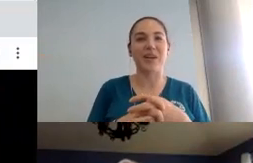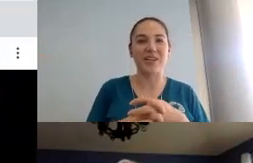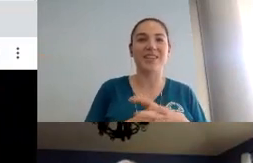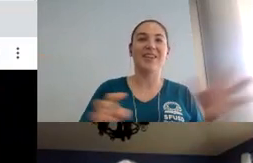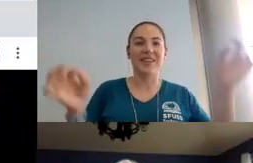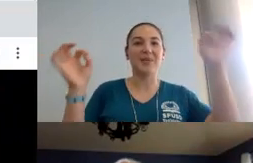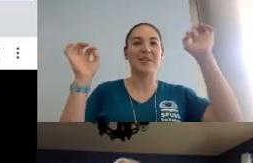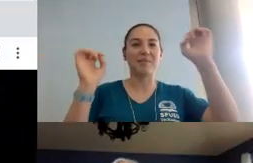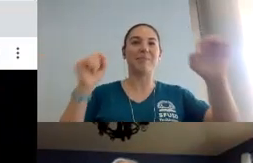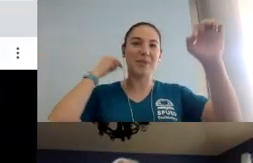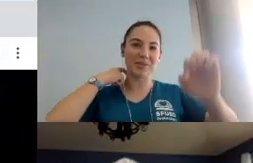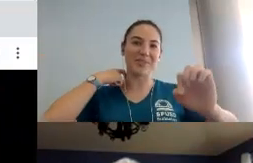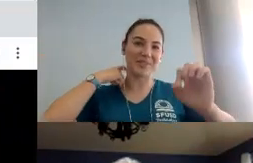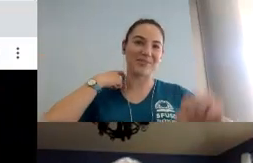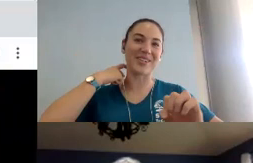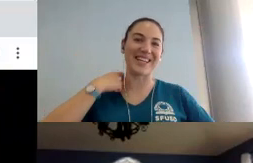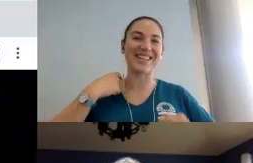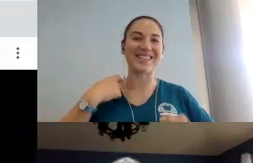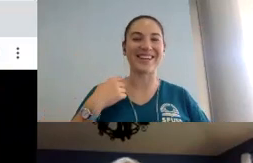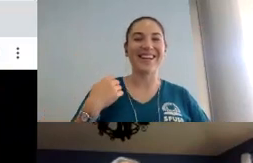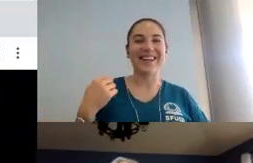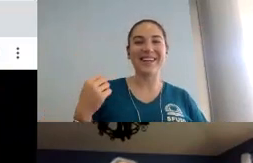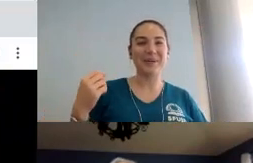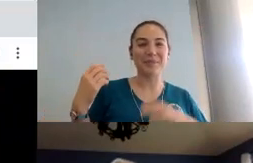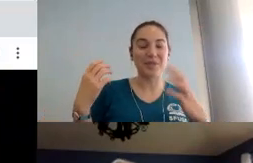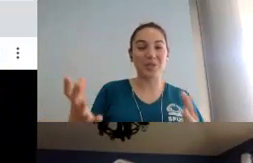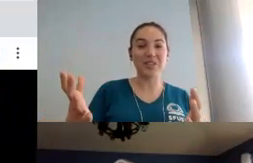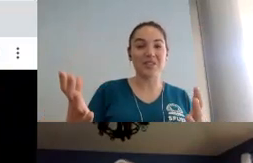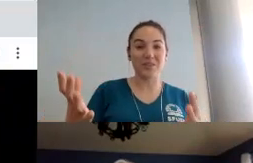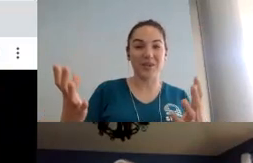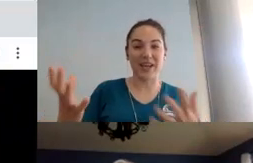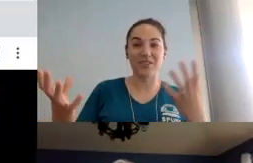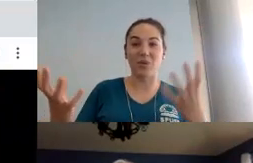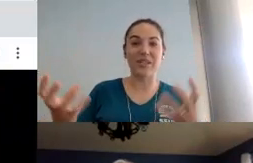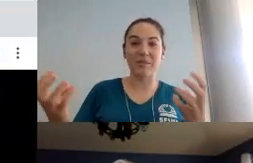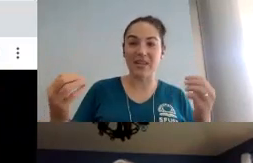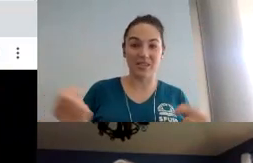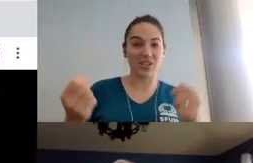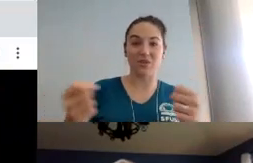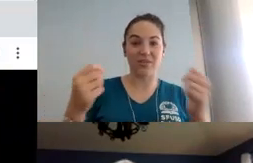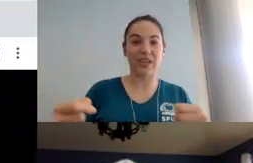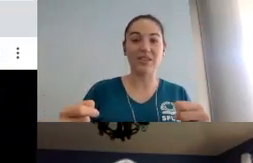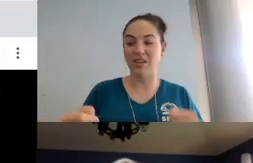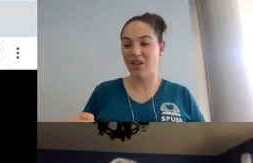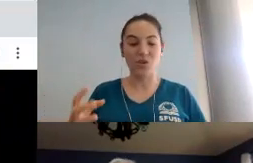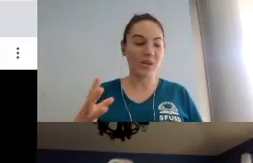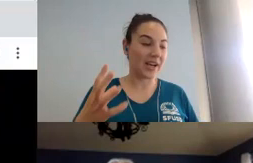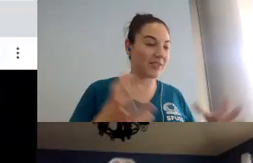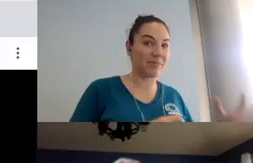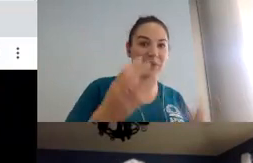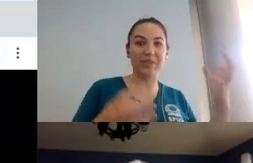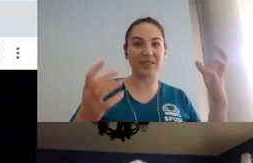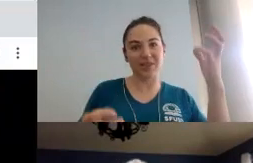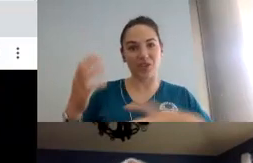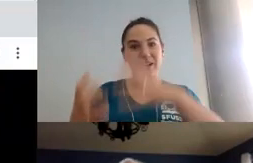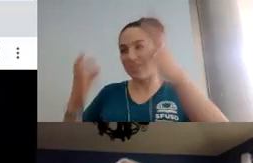recycled art project. That was a beautiful first answer. Students don't have to only make digital things. You could have